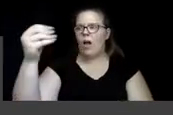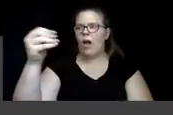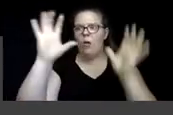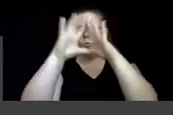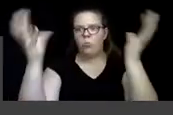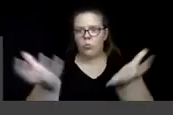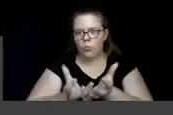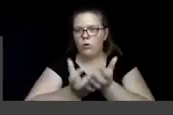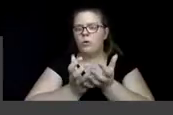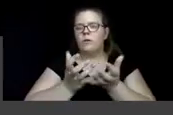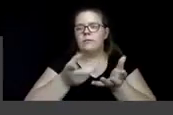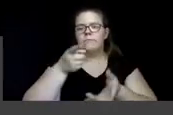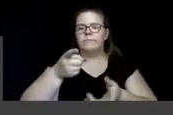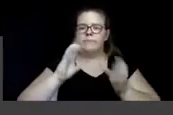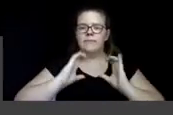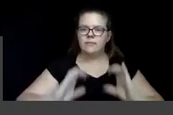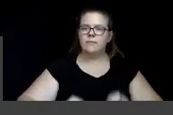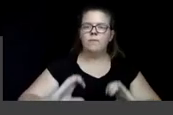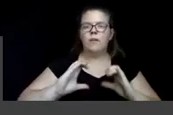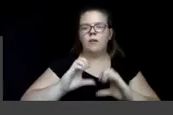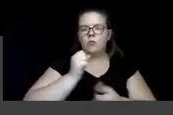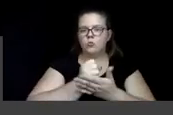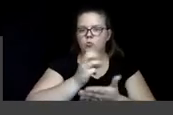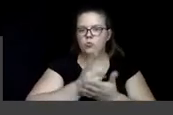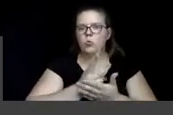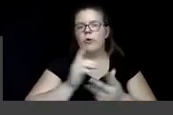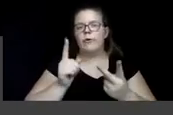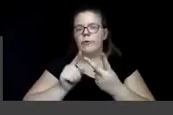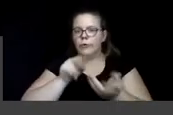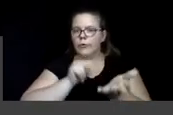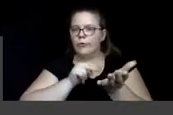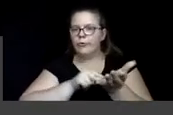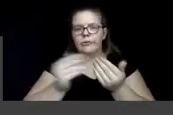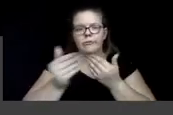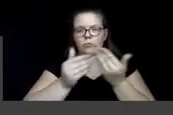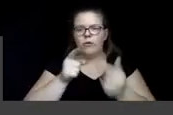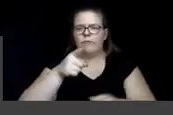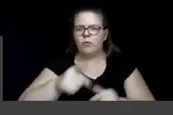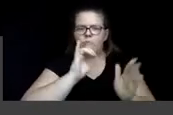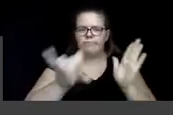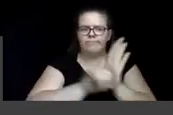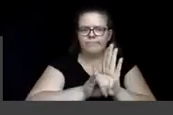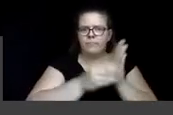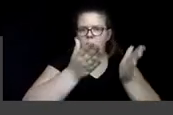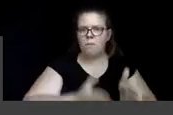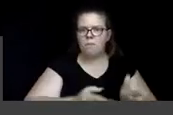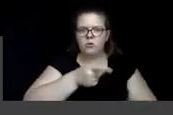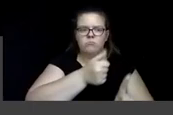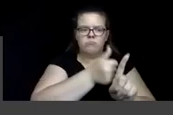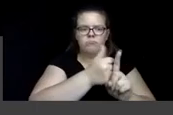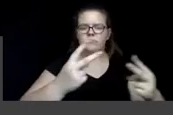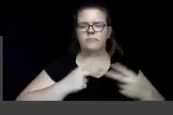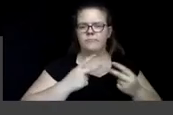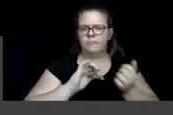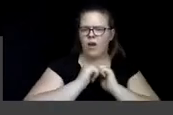a civilian social worker or nurse or anything, and you identified somebody as a veteran, how would